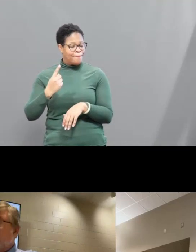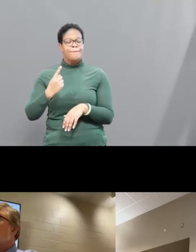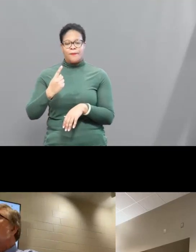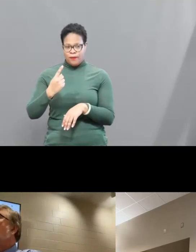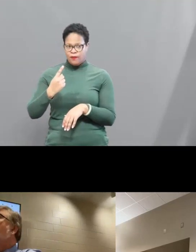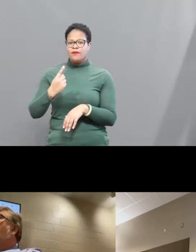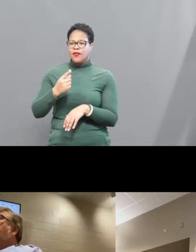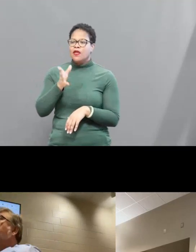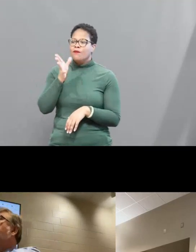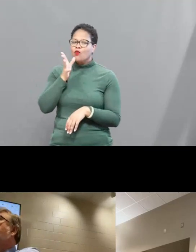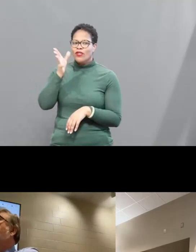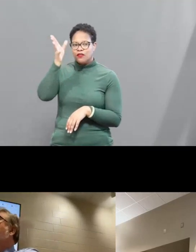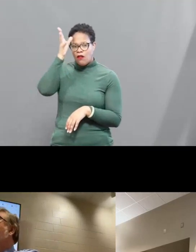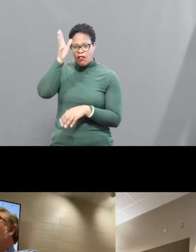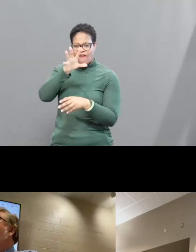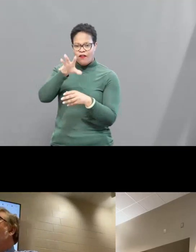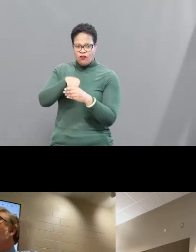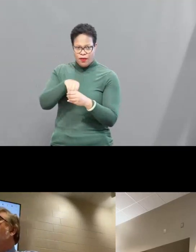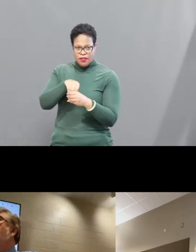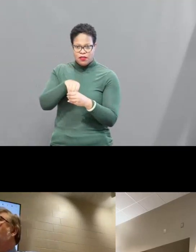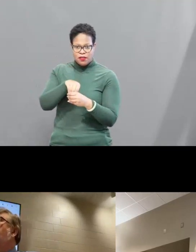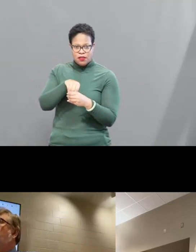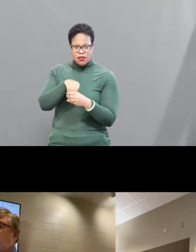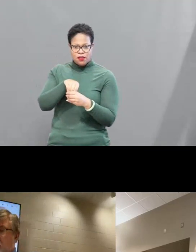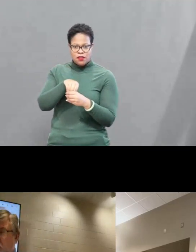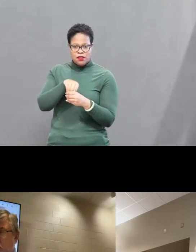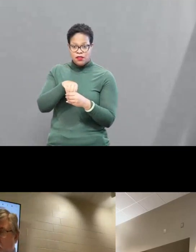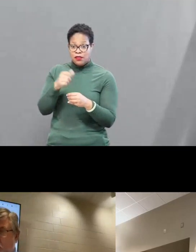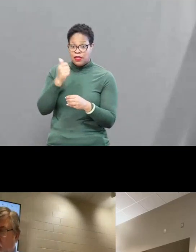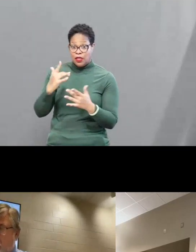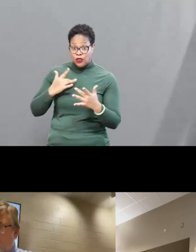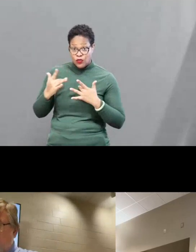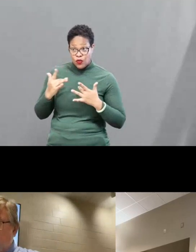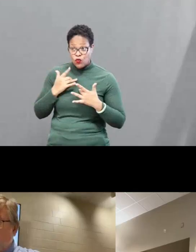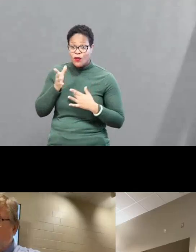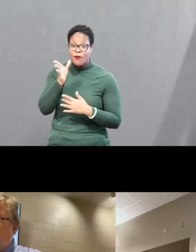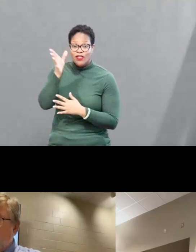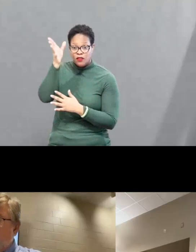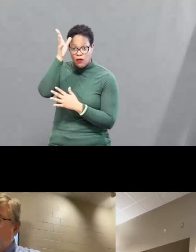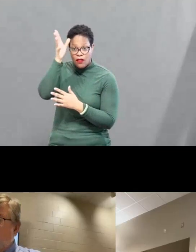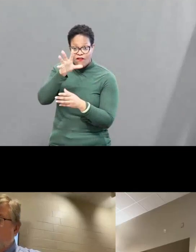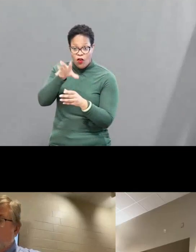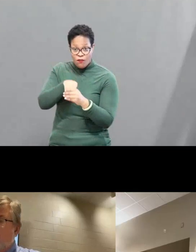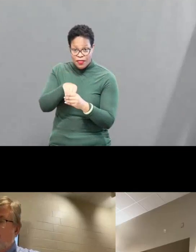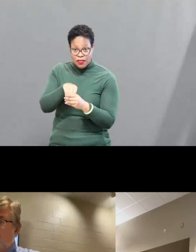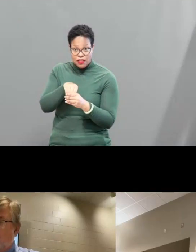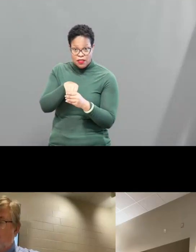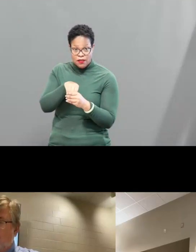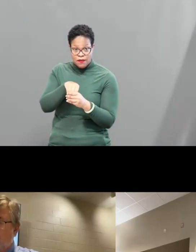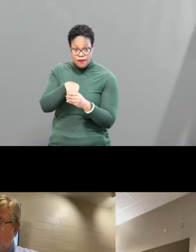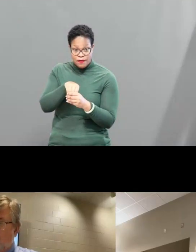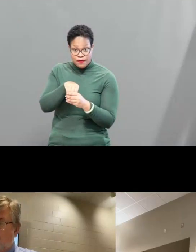it's the parental involvement. Any concerns about that one?